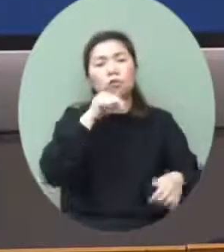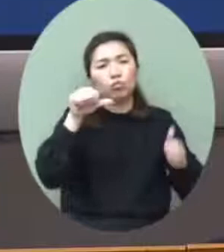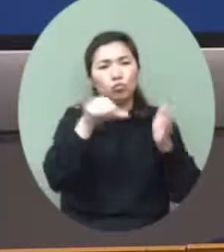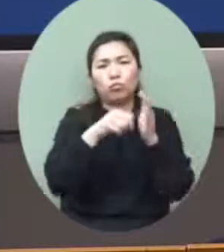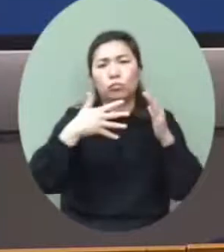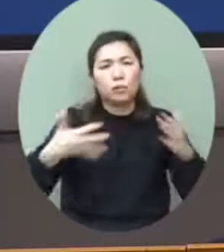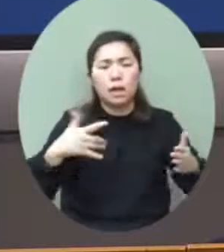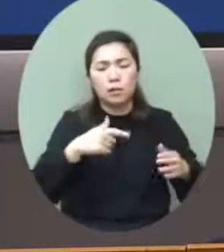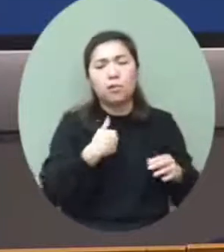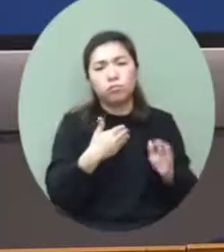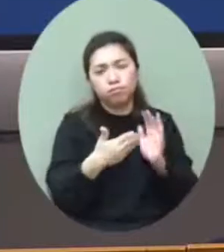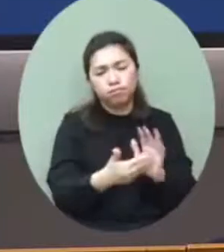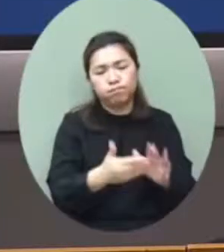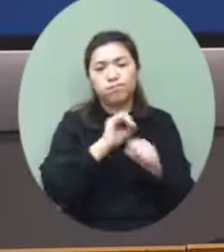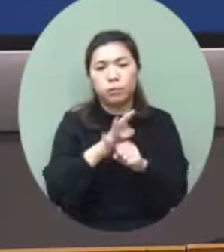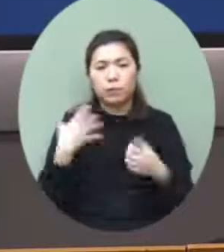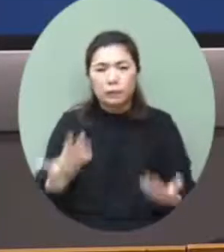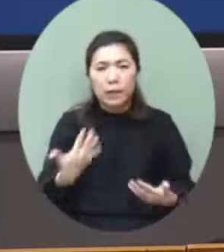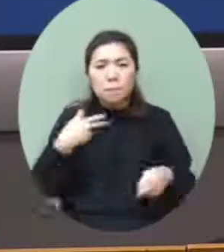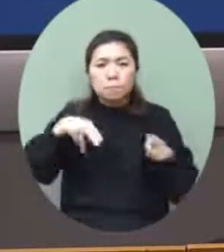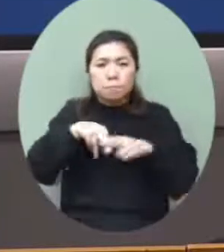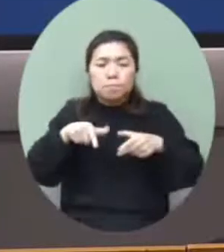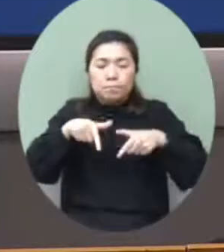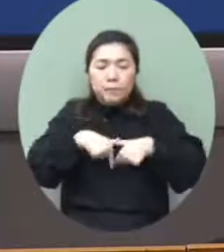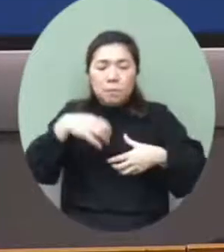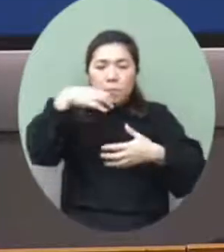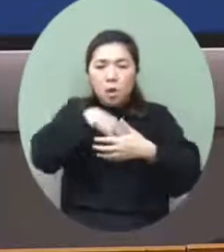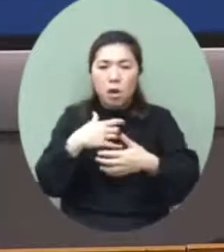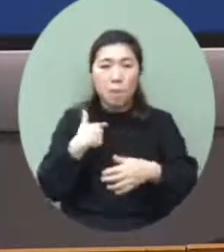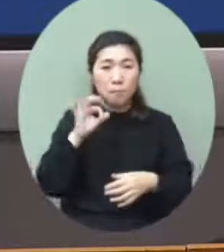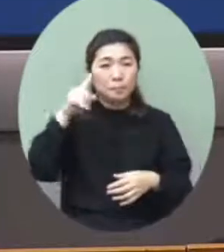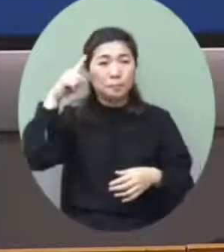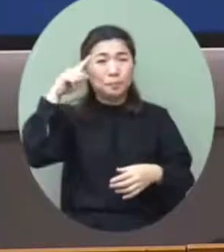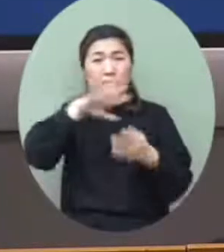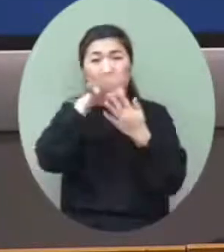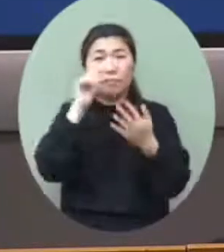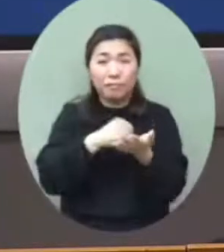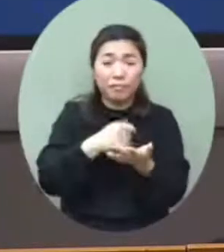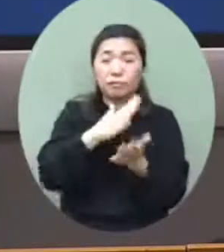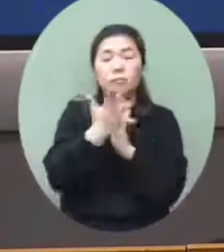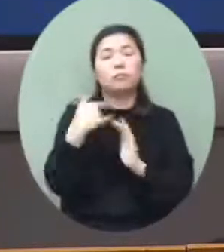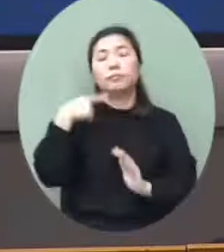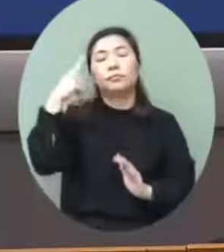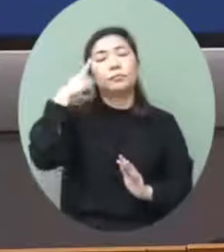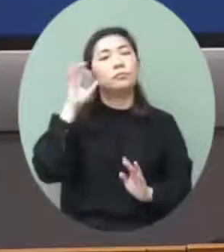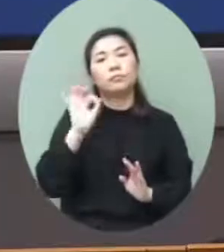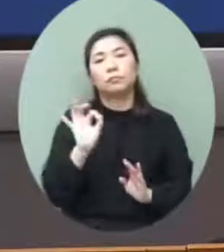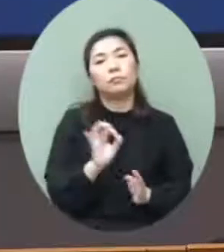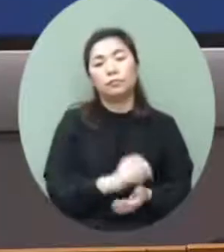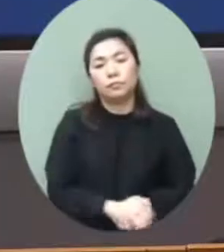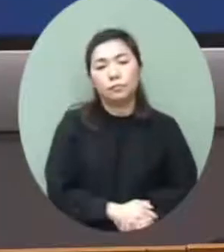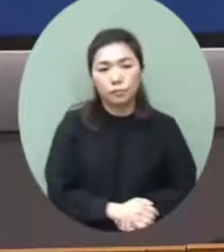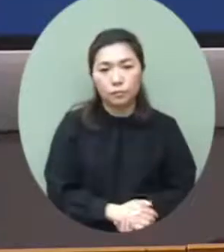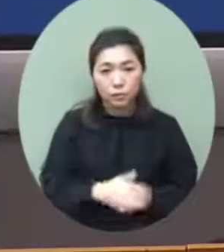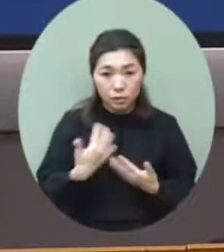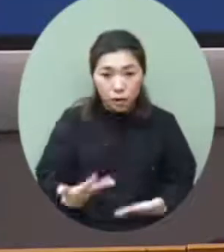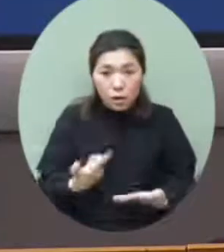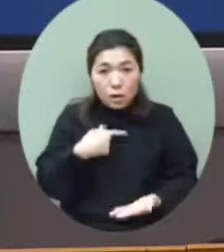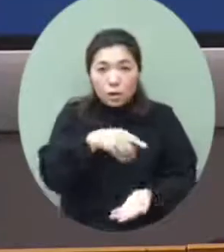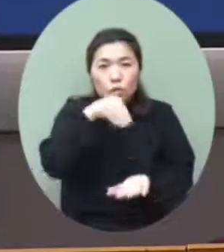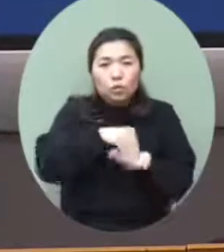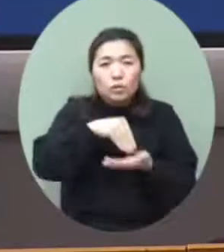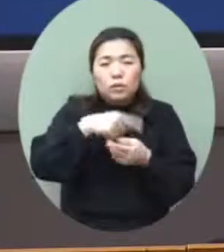urge my team to do their very best in fighting the pandemic. This is my only priority right